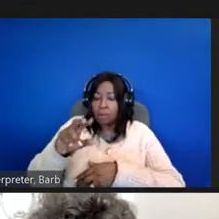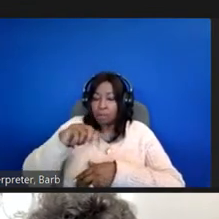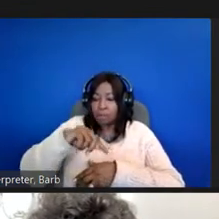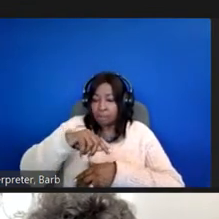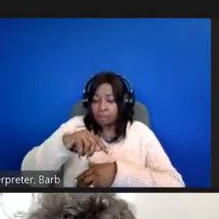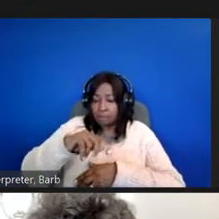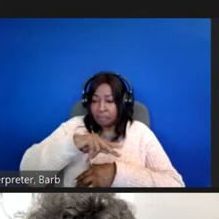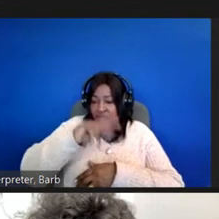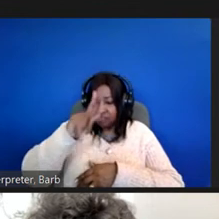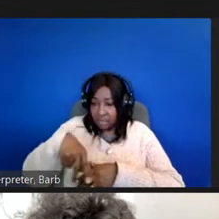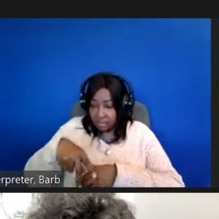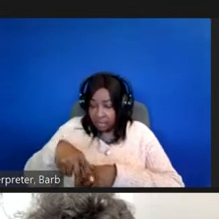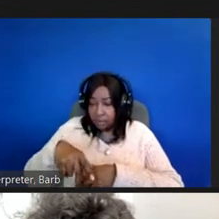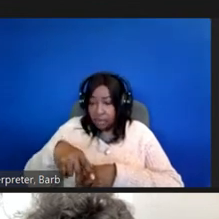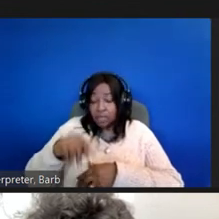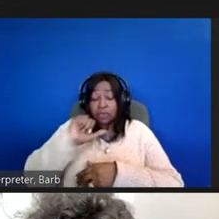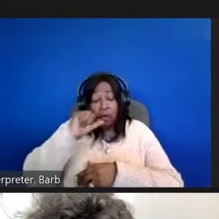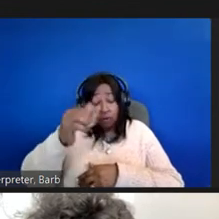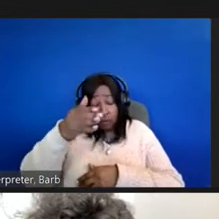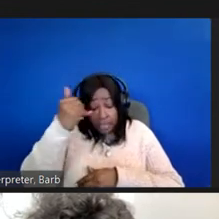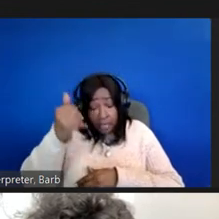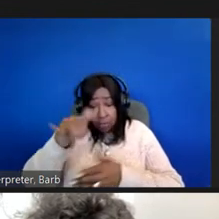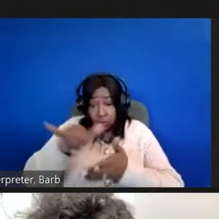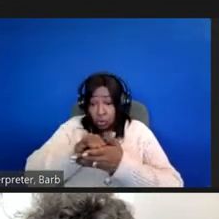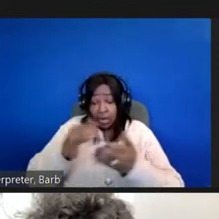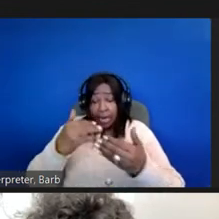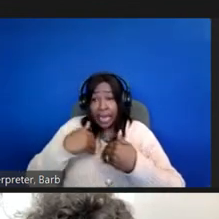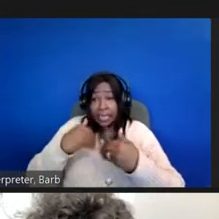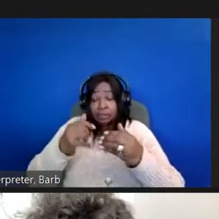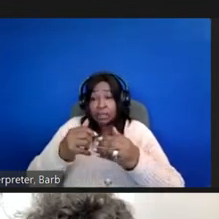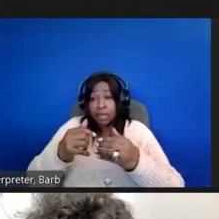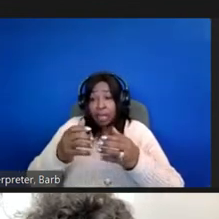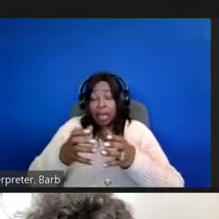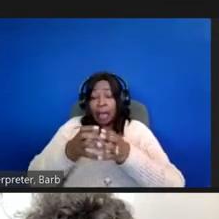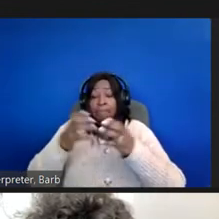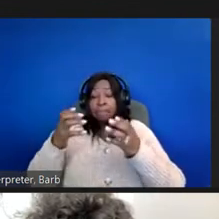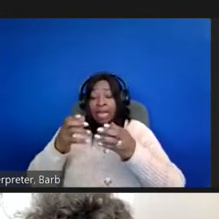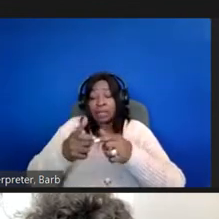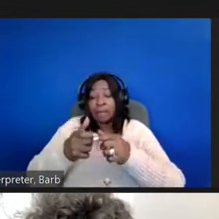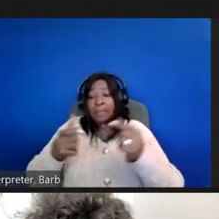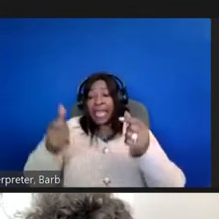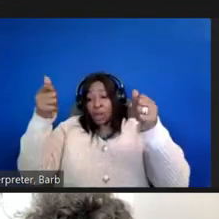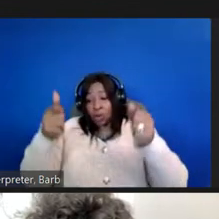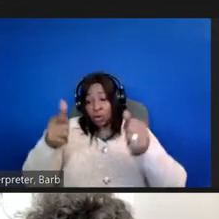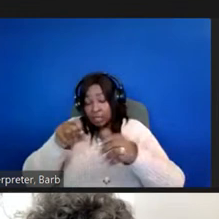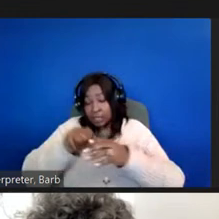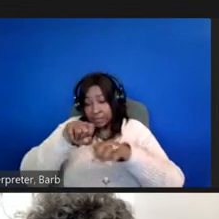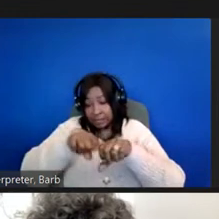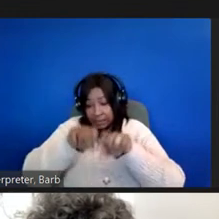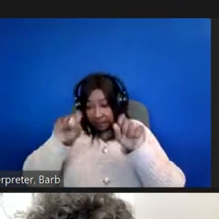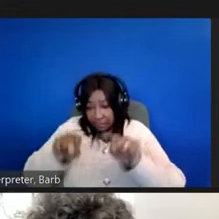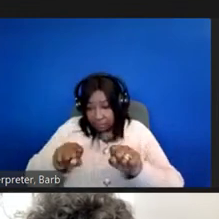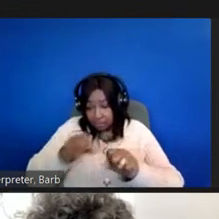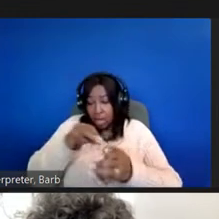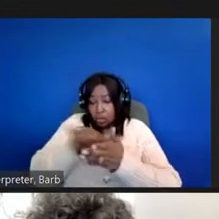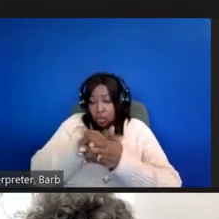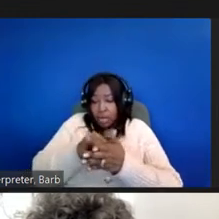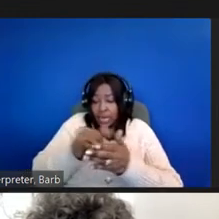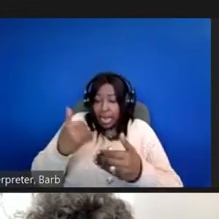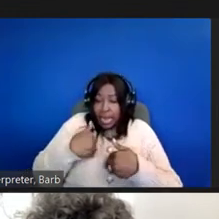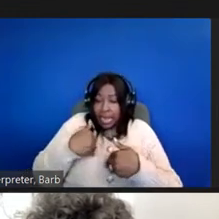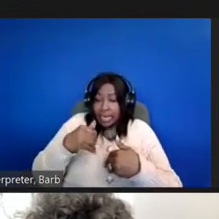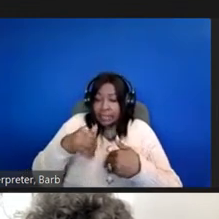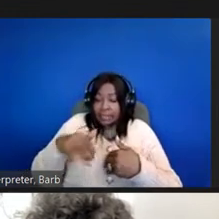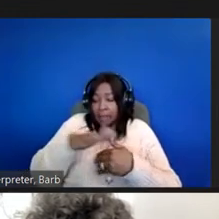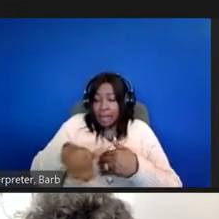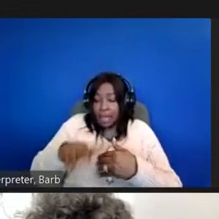York has a much bigger system, and New York has about 2,000 officers assigned